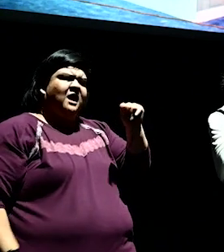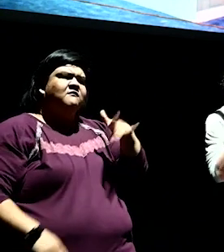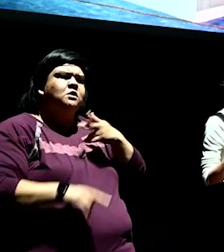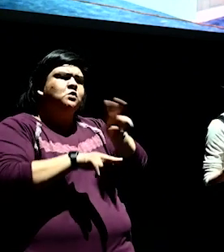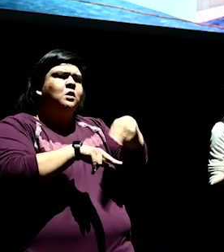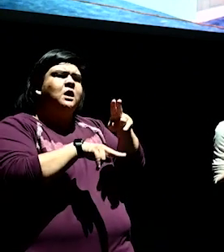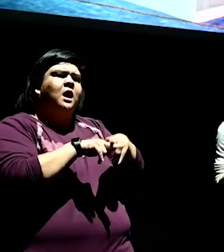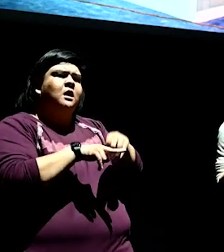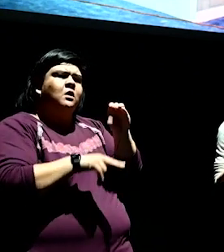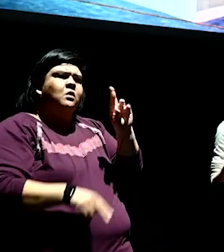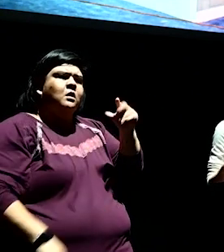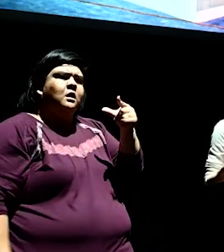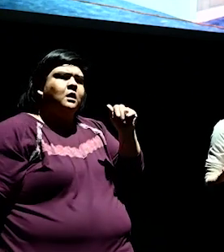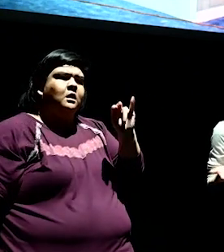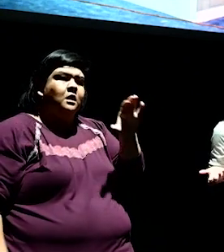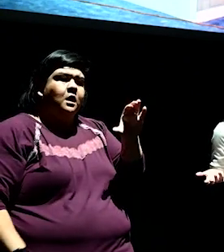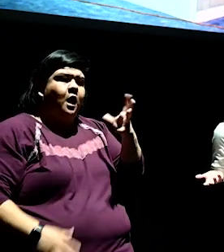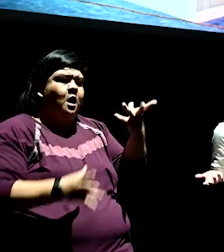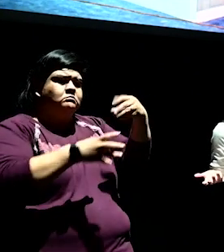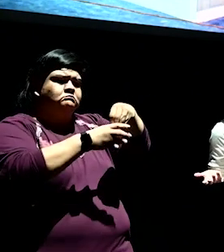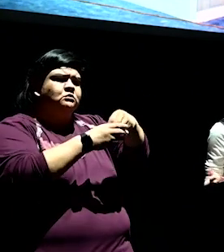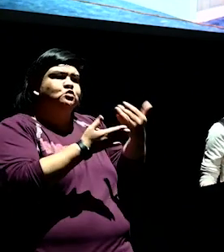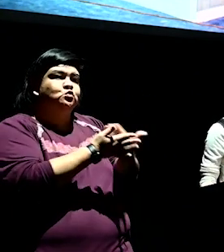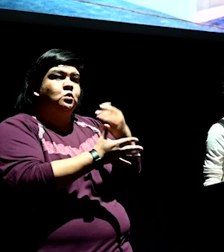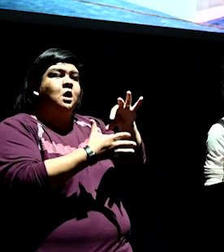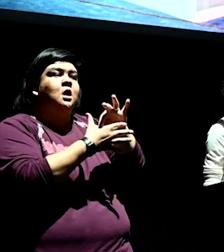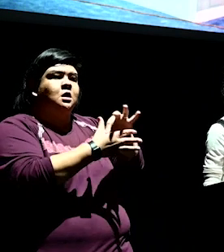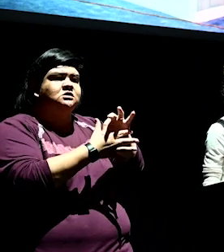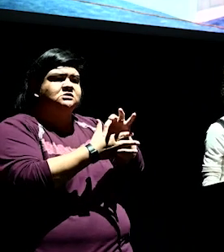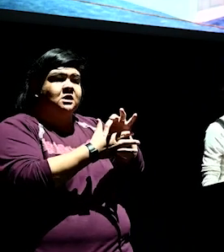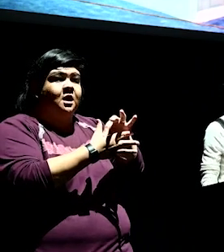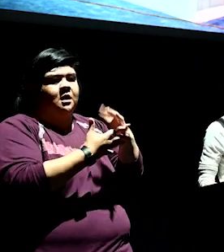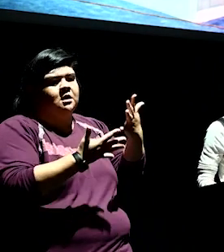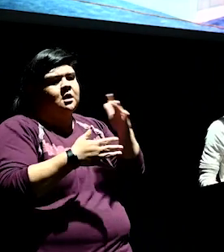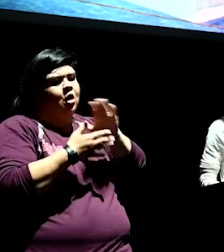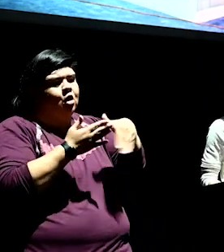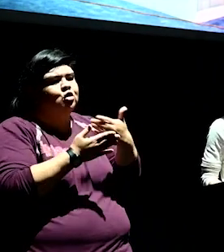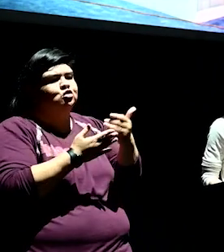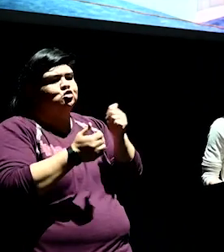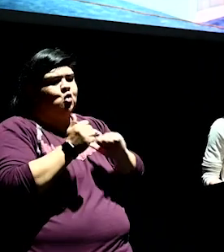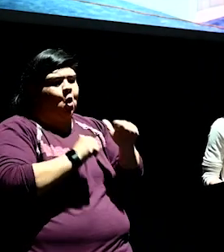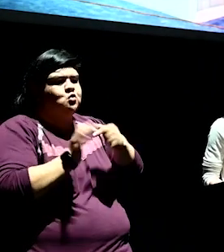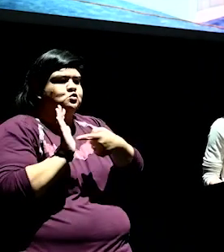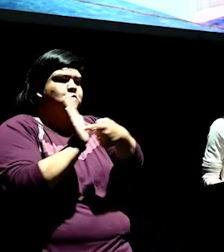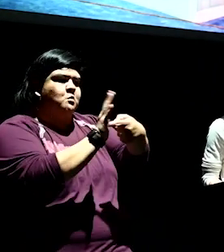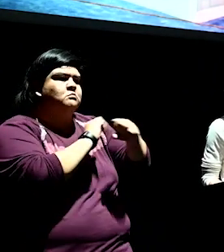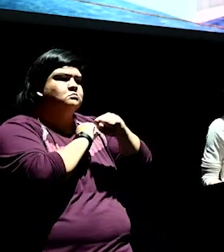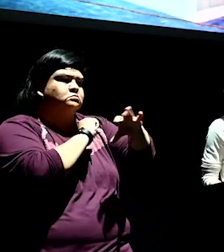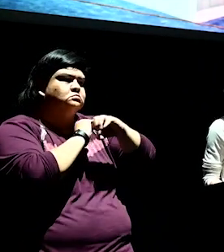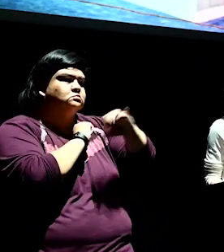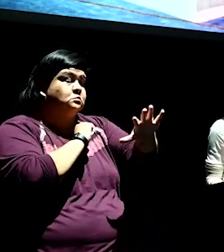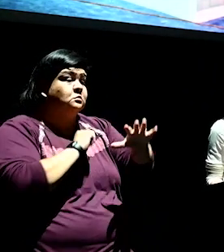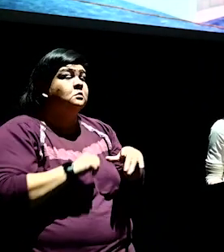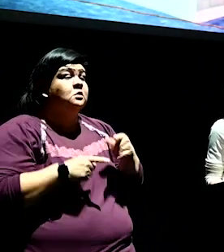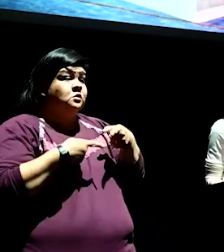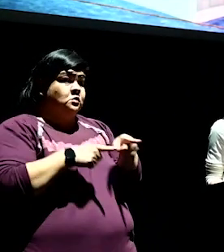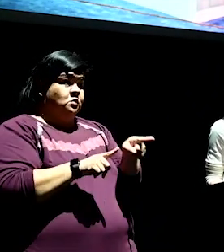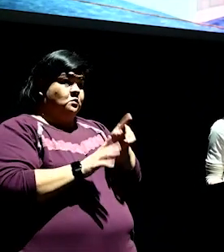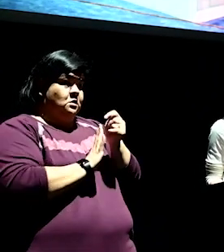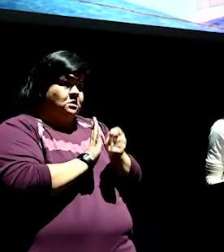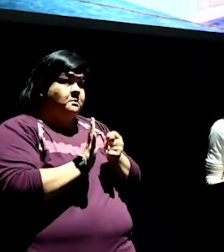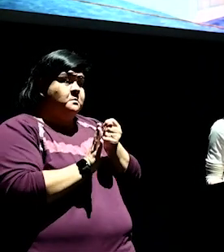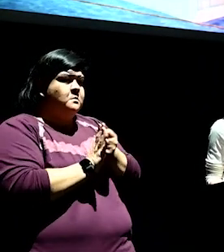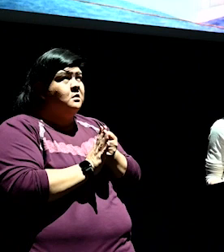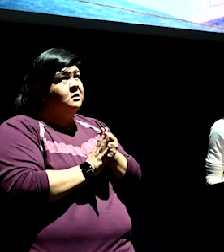it houses the new content, which is the shows that they're promoting. During that time,